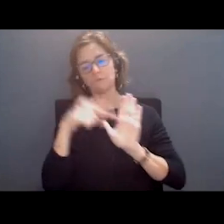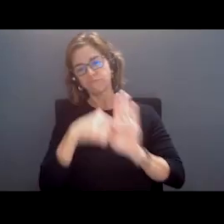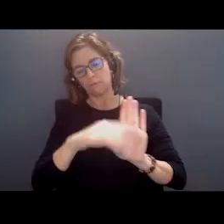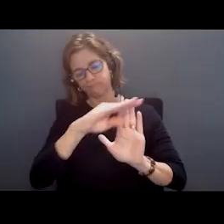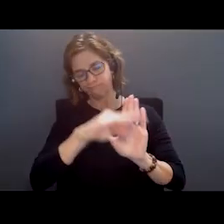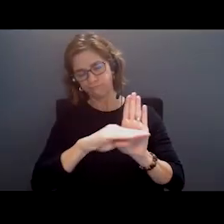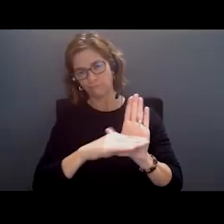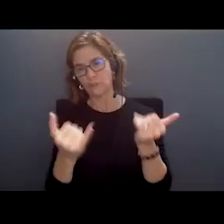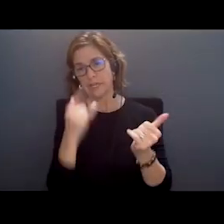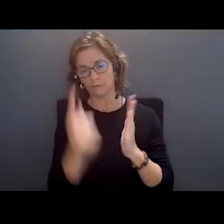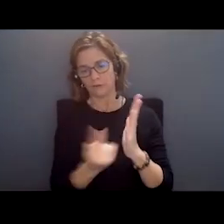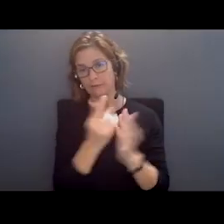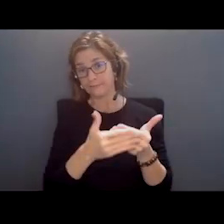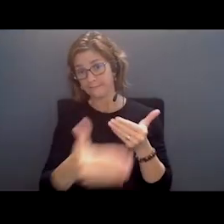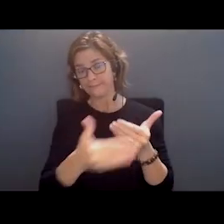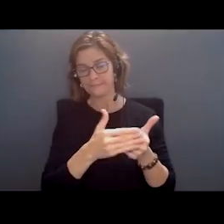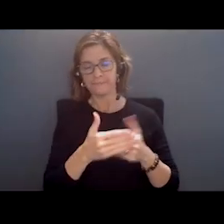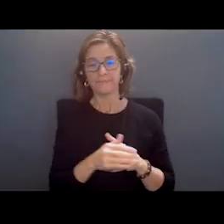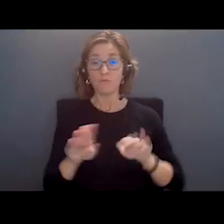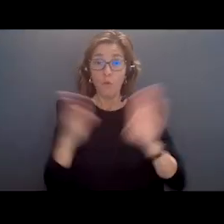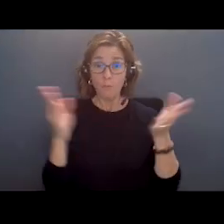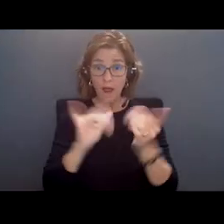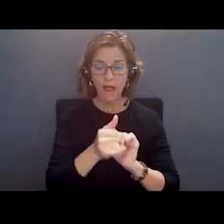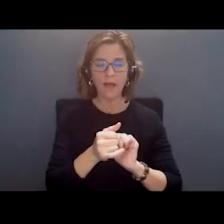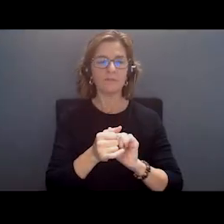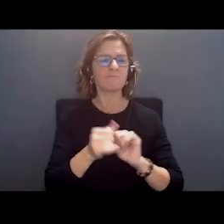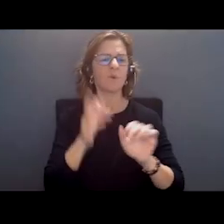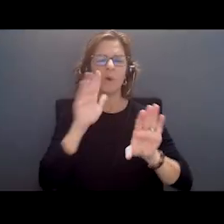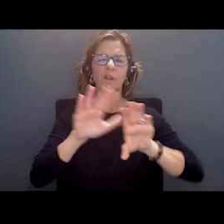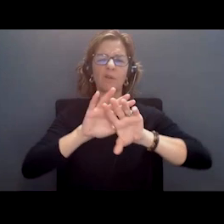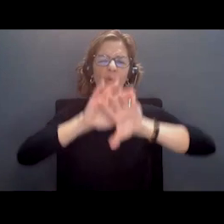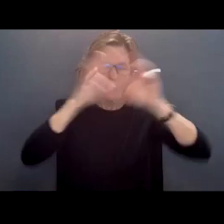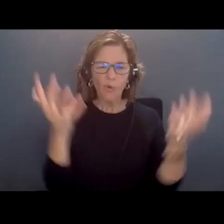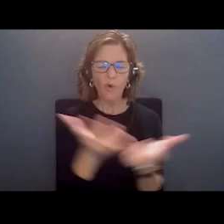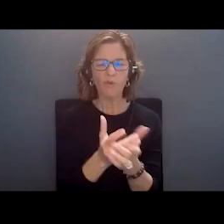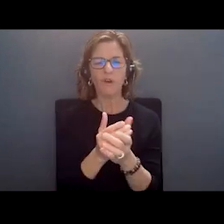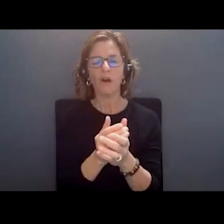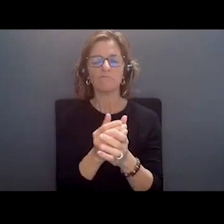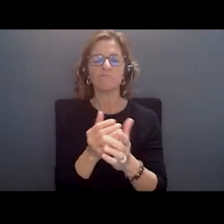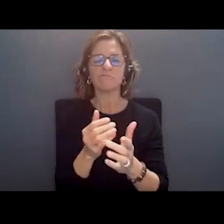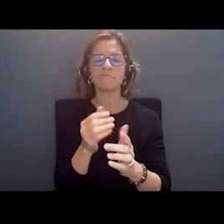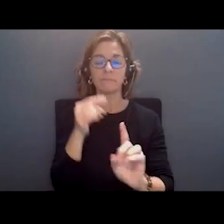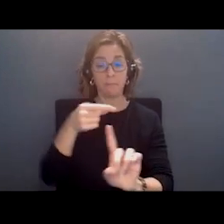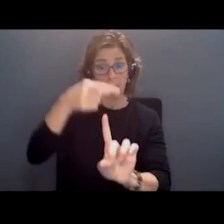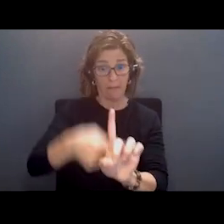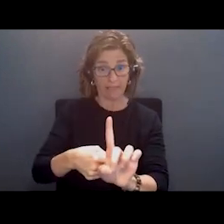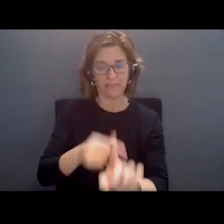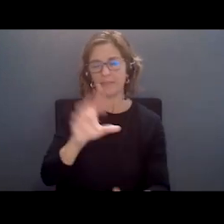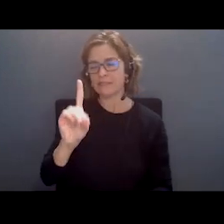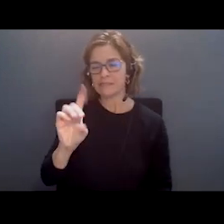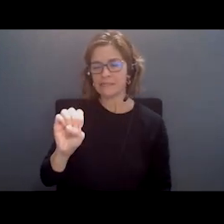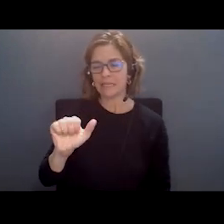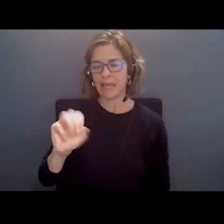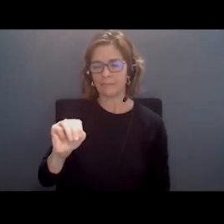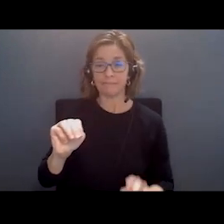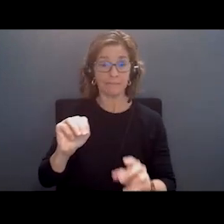We will start by providing a brief overview of Disability Employment Awareness Month, or DEAM. We will take